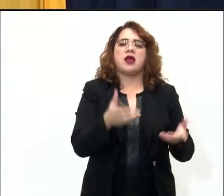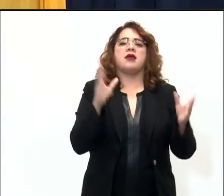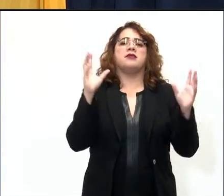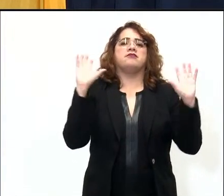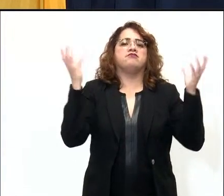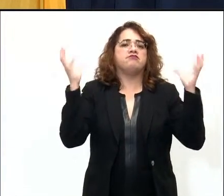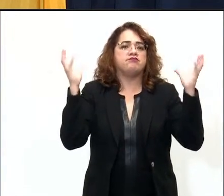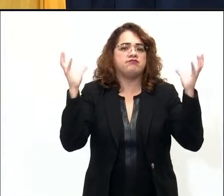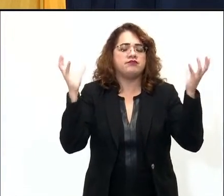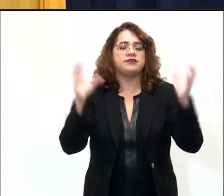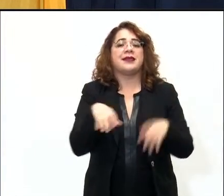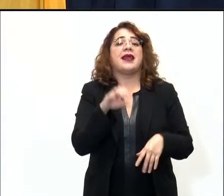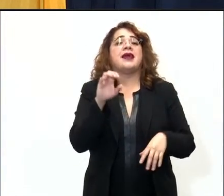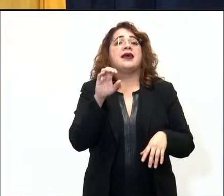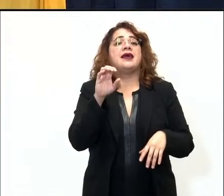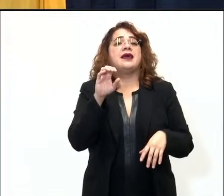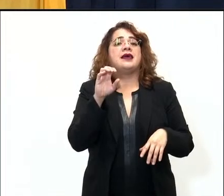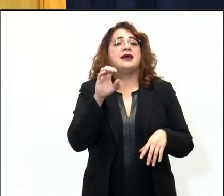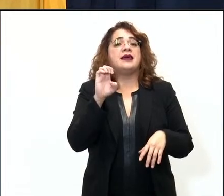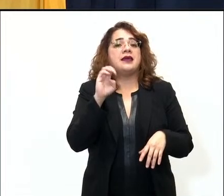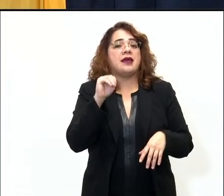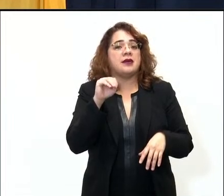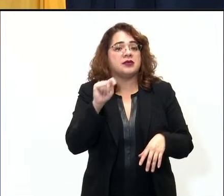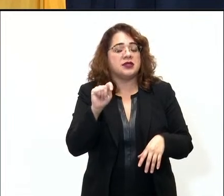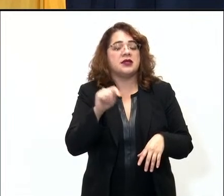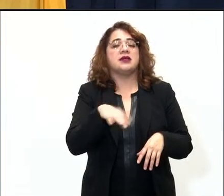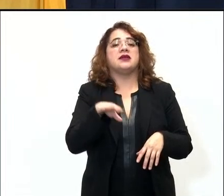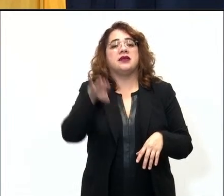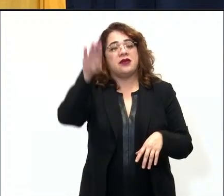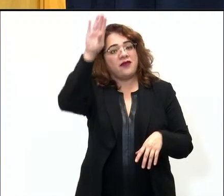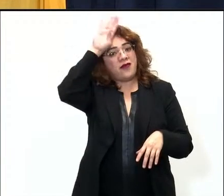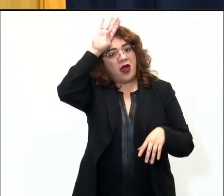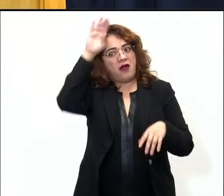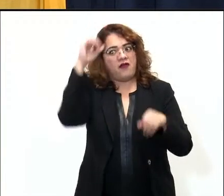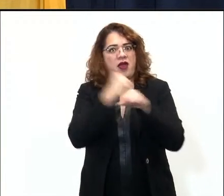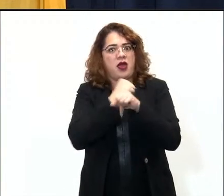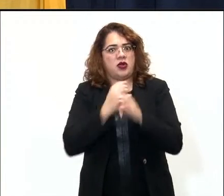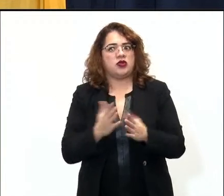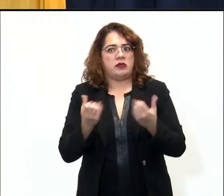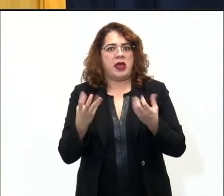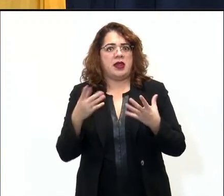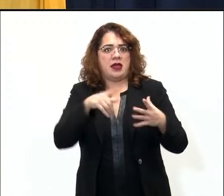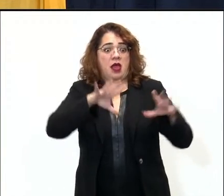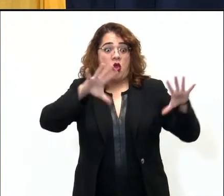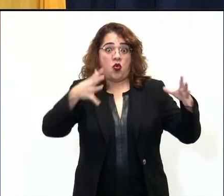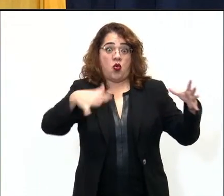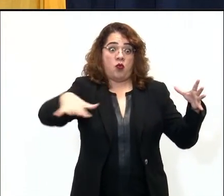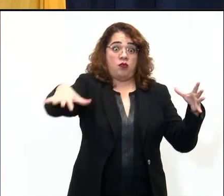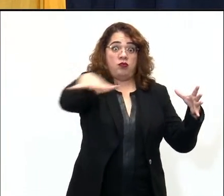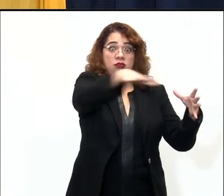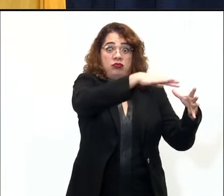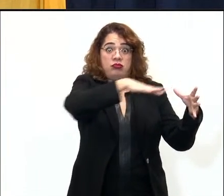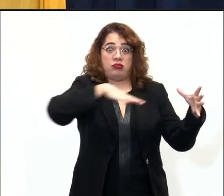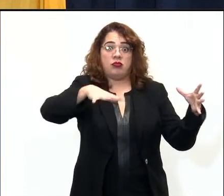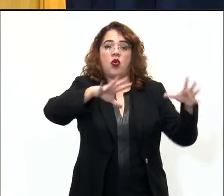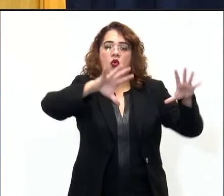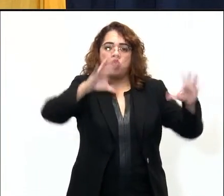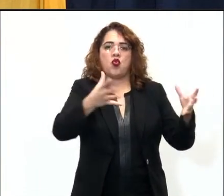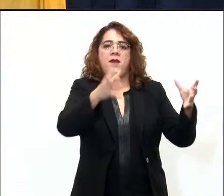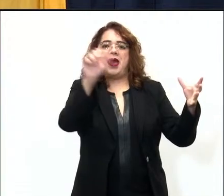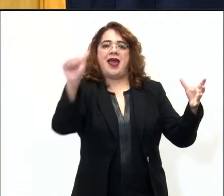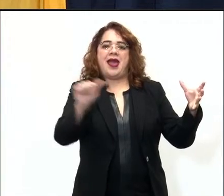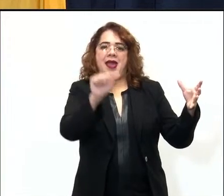paramedics, those that are EMTs, which many of them are firefighters. That whole group is Group A,